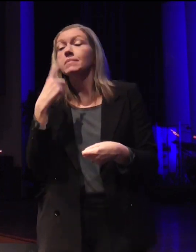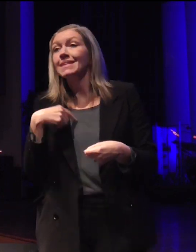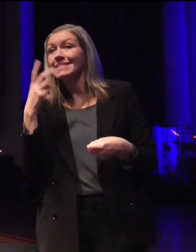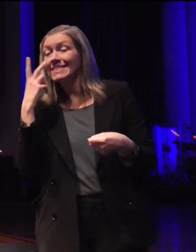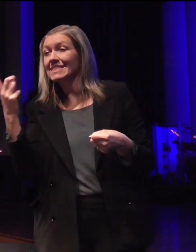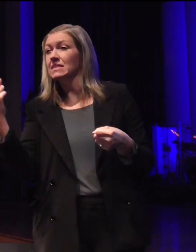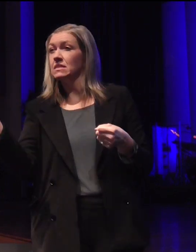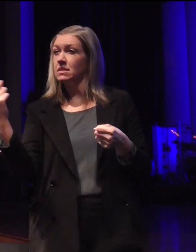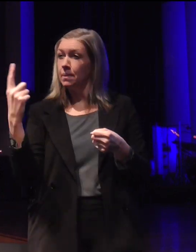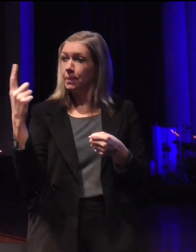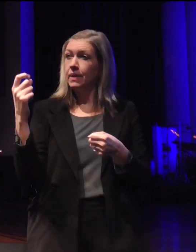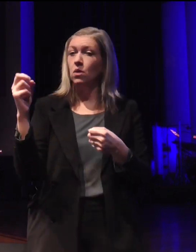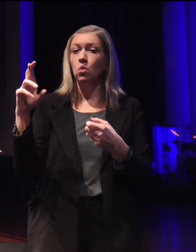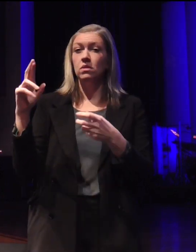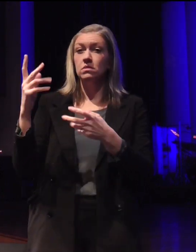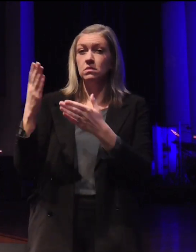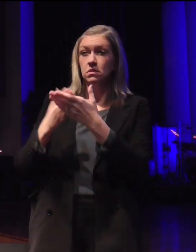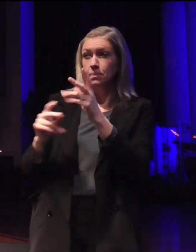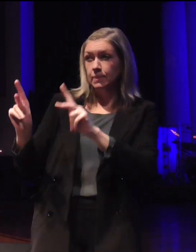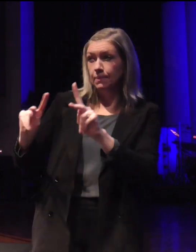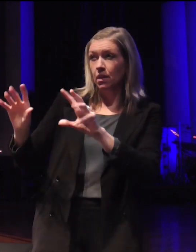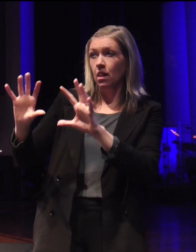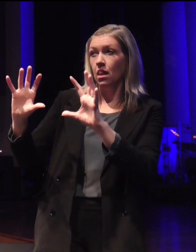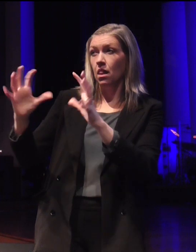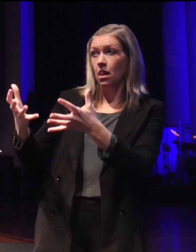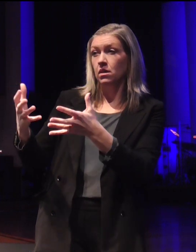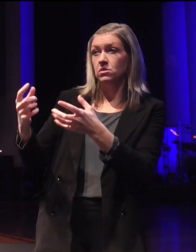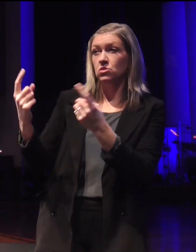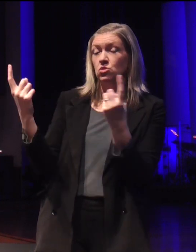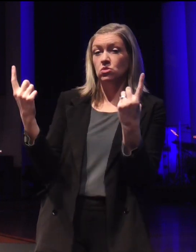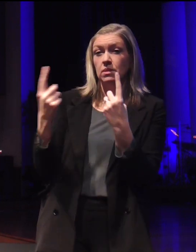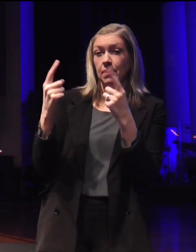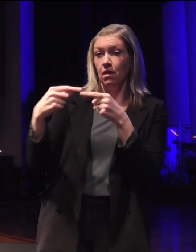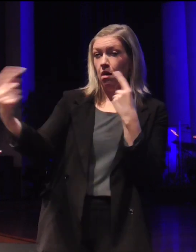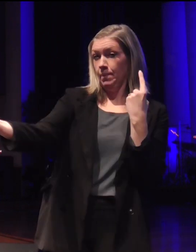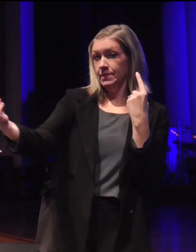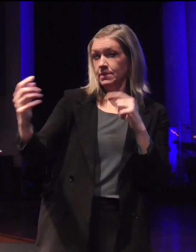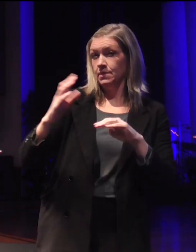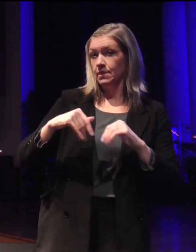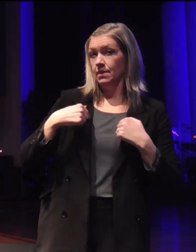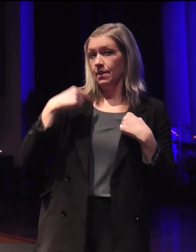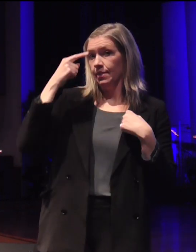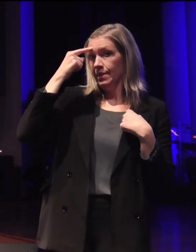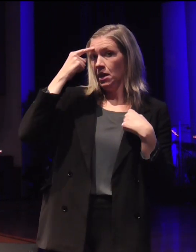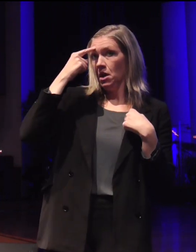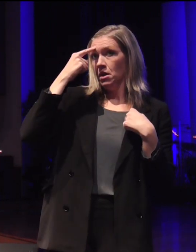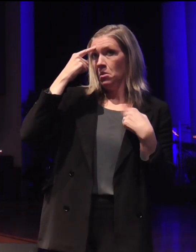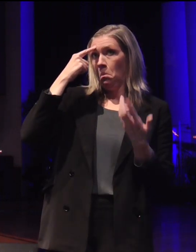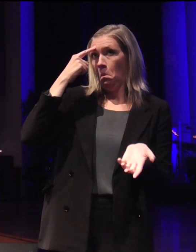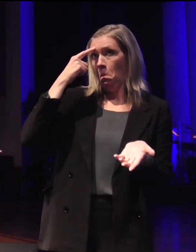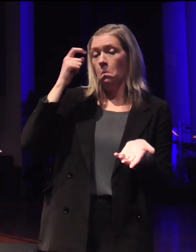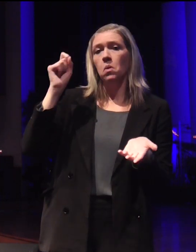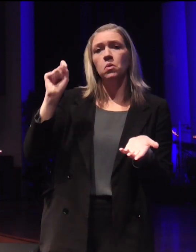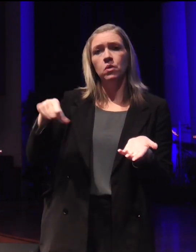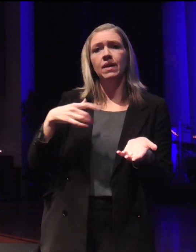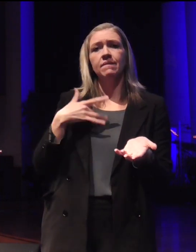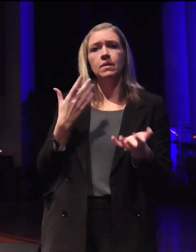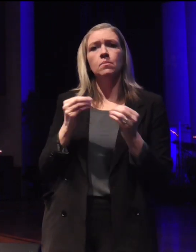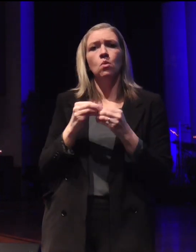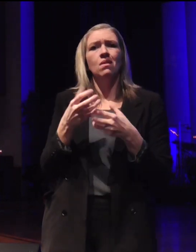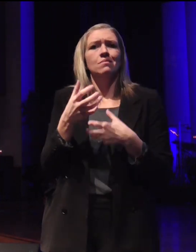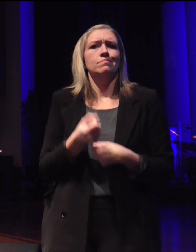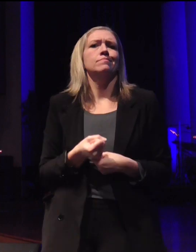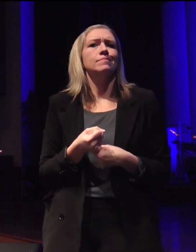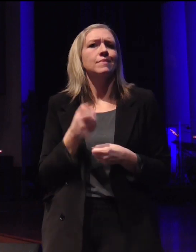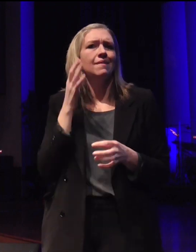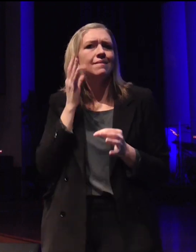or some beings operate in exactly the opposite of what I think should be happening? Can I be more faith-filled?